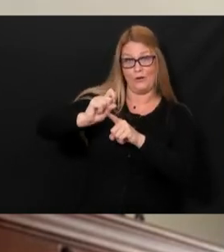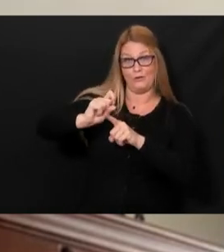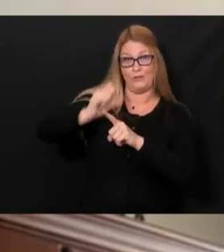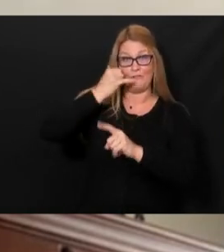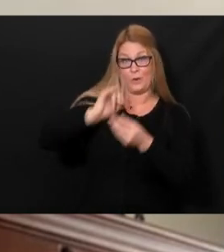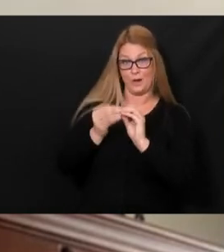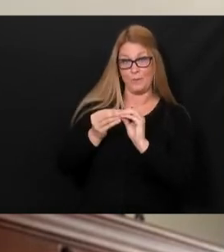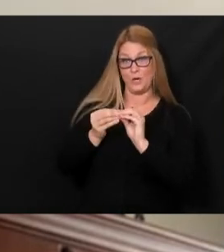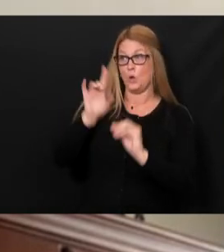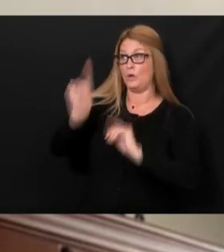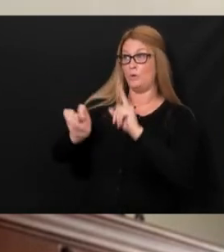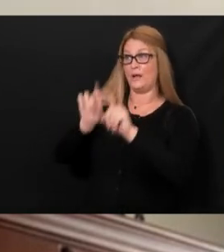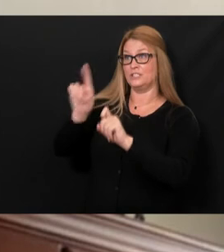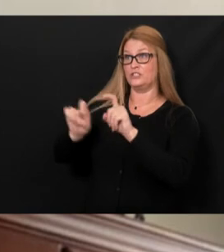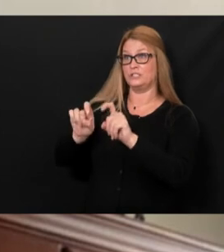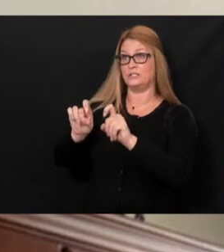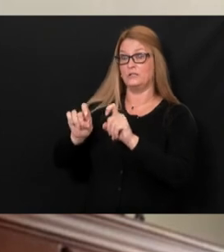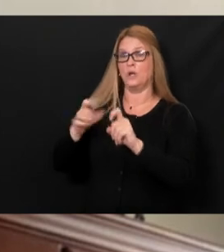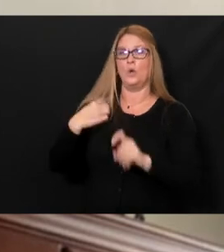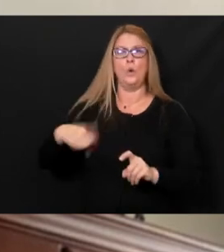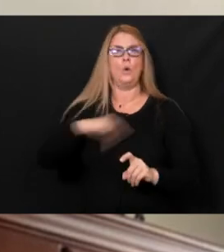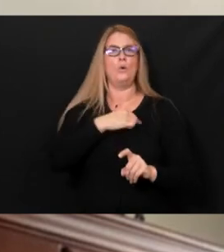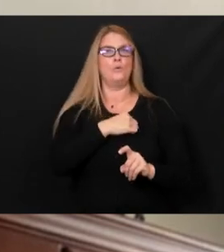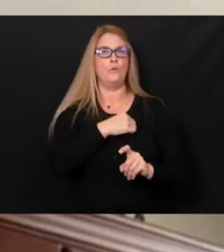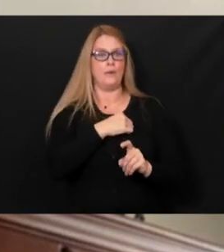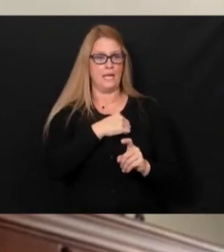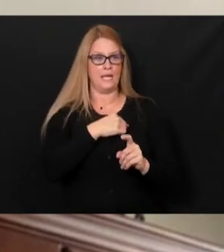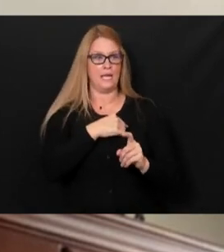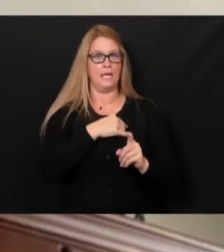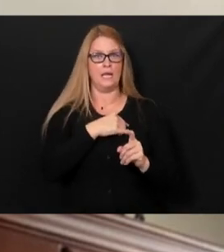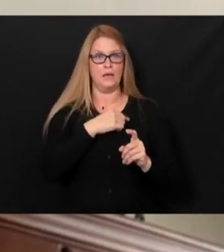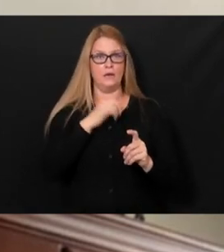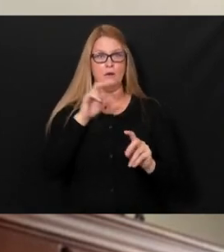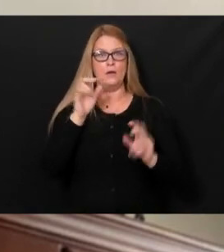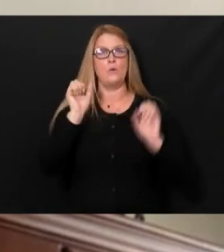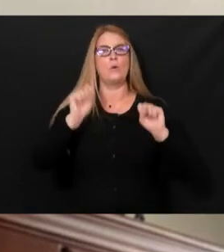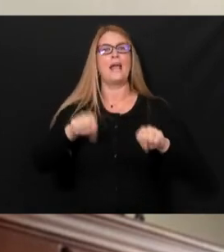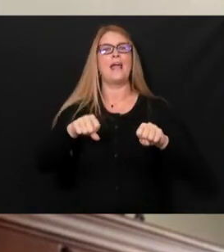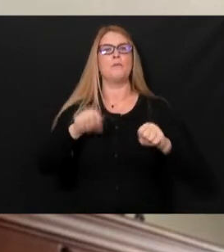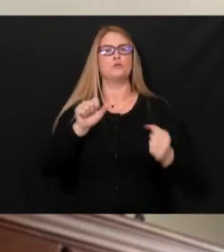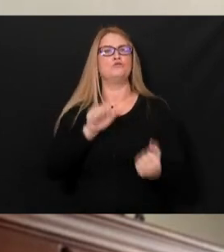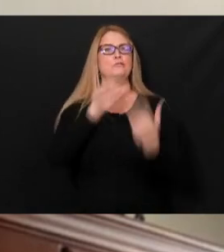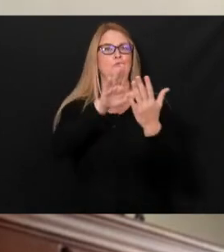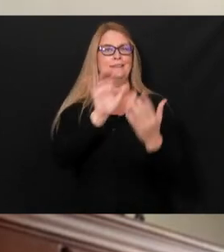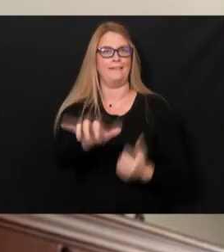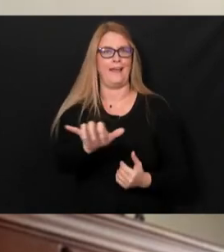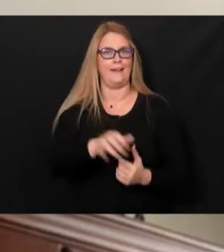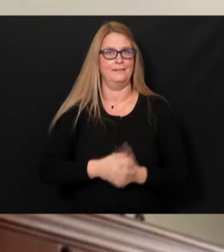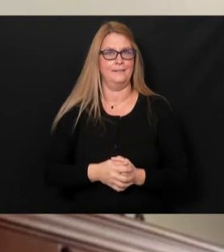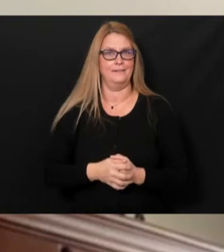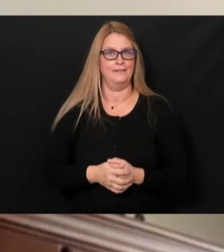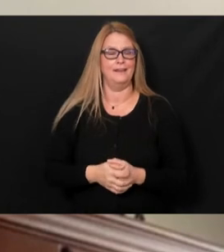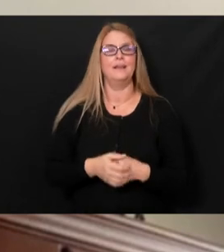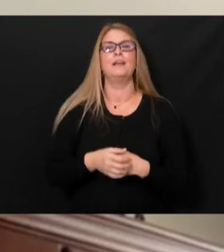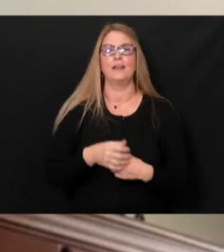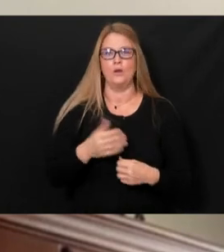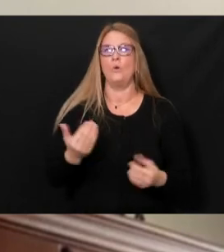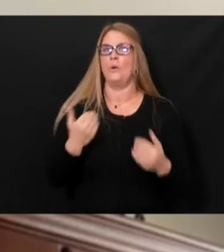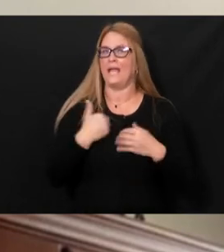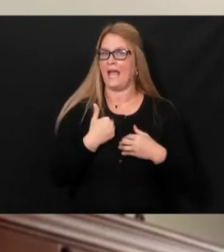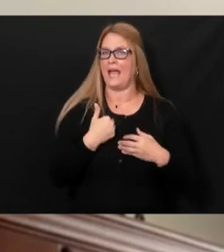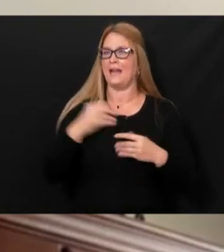questions that we then, as a leadership team on behalf of the governor, were able to address. We also had a